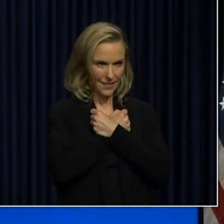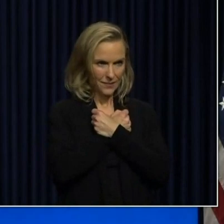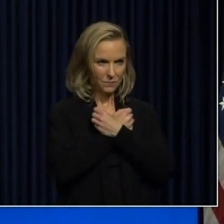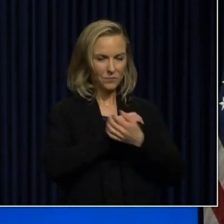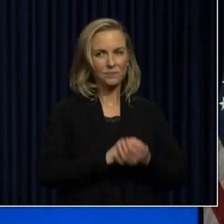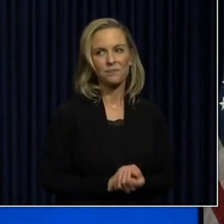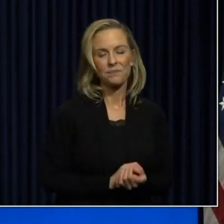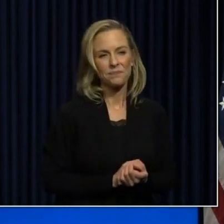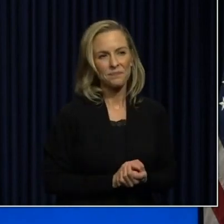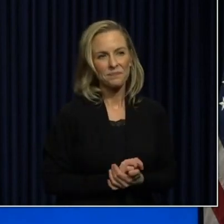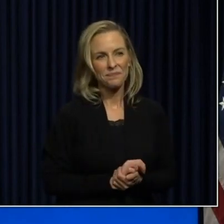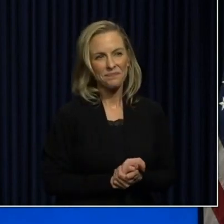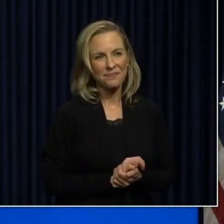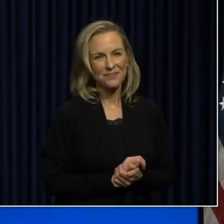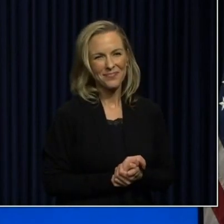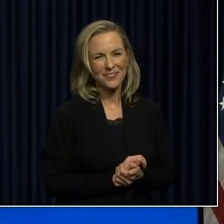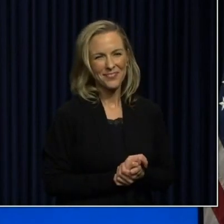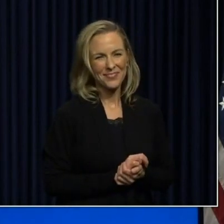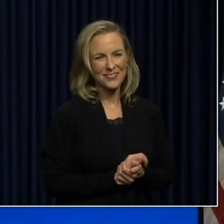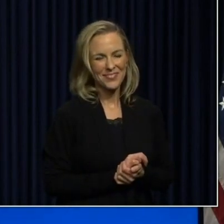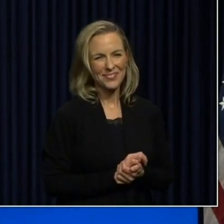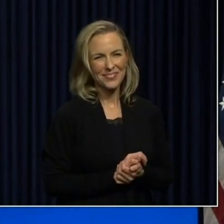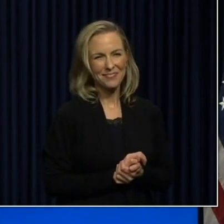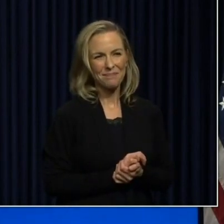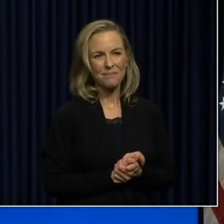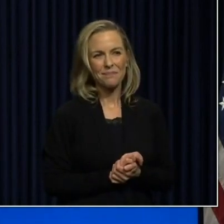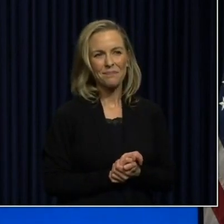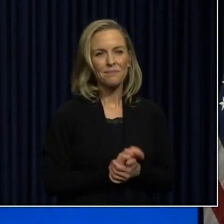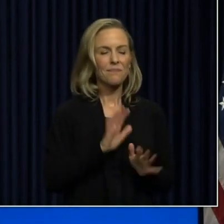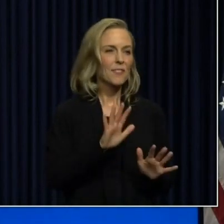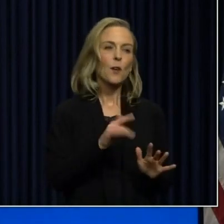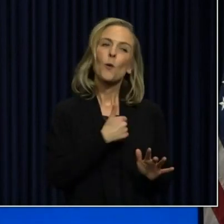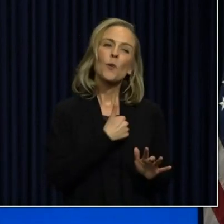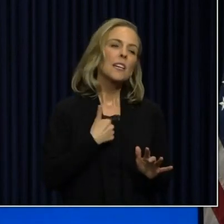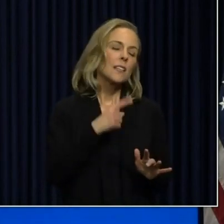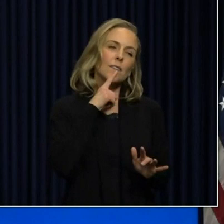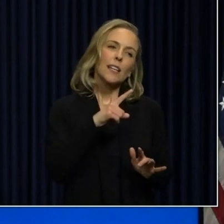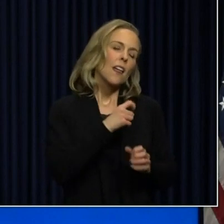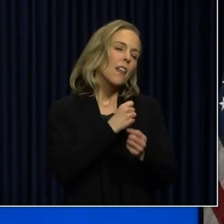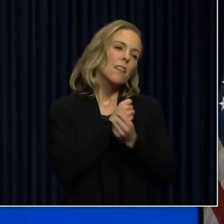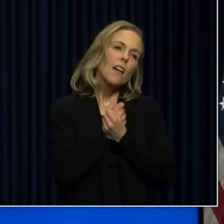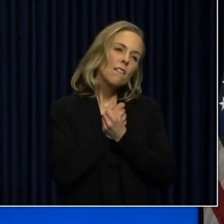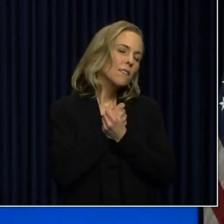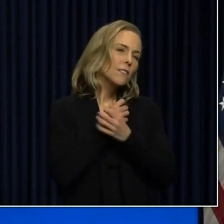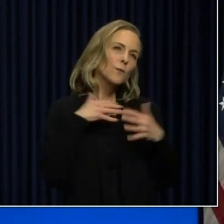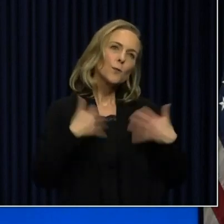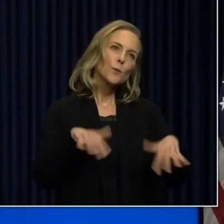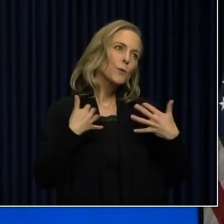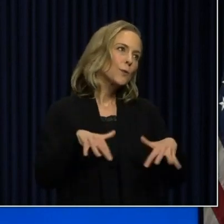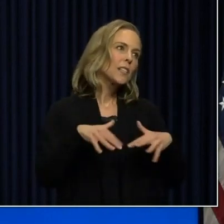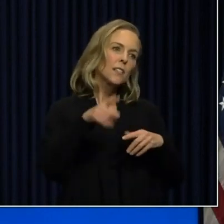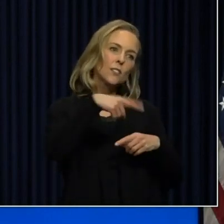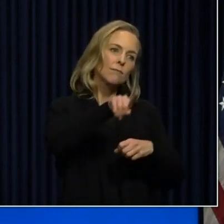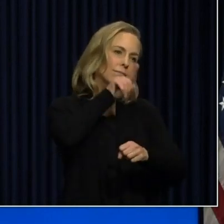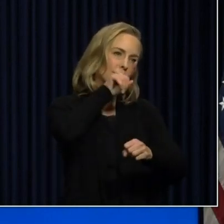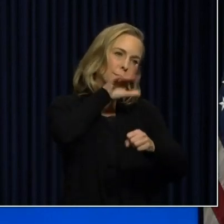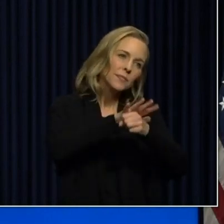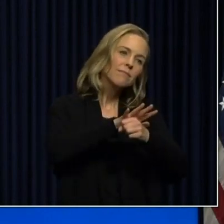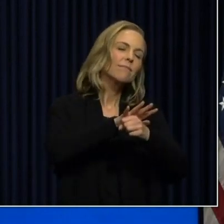love. And we love the steps you're taking, your